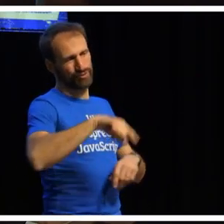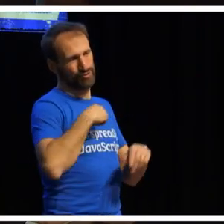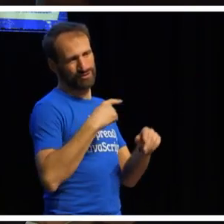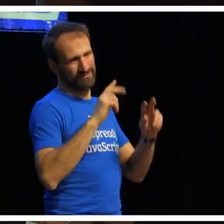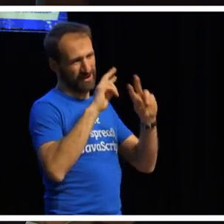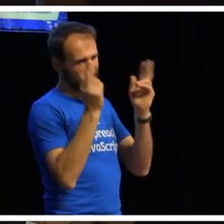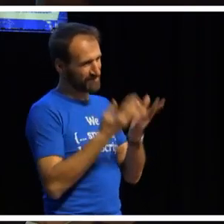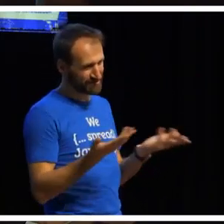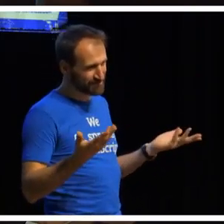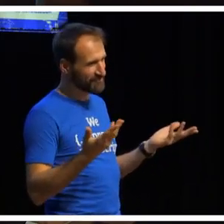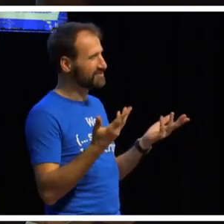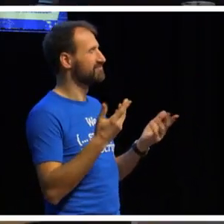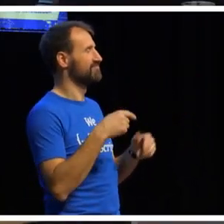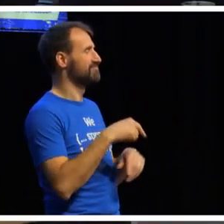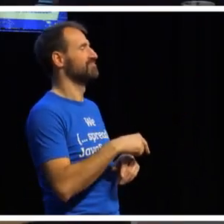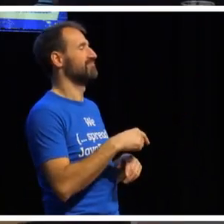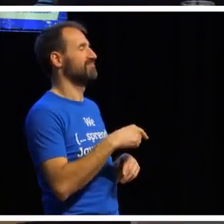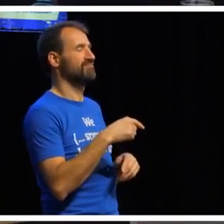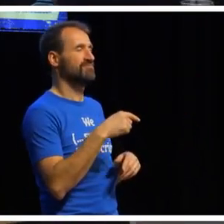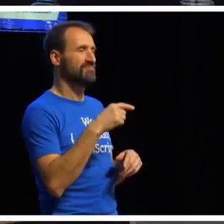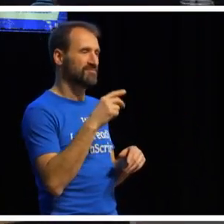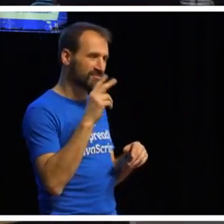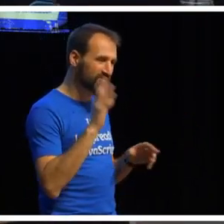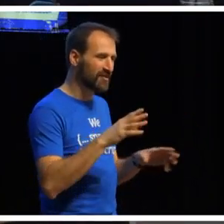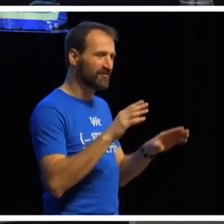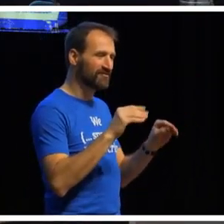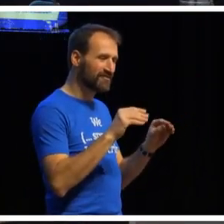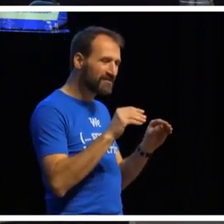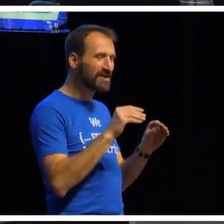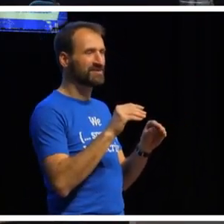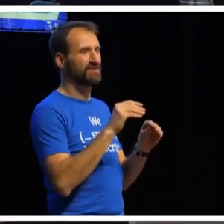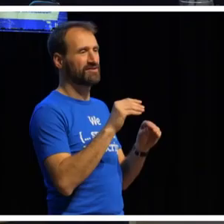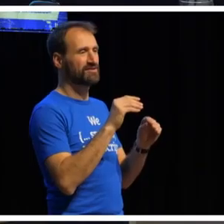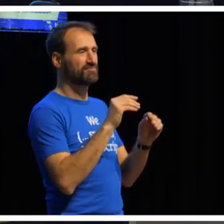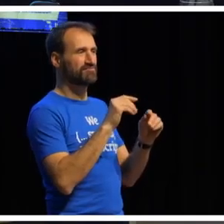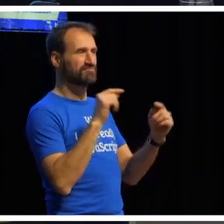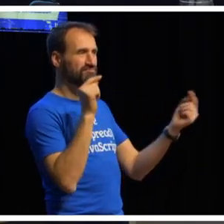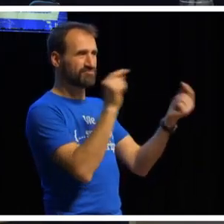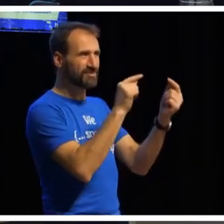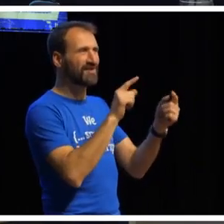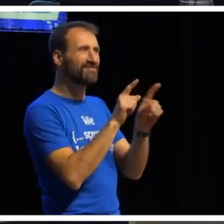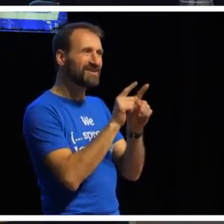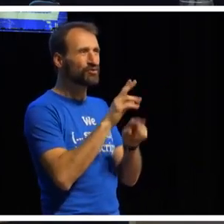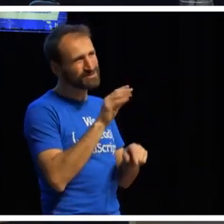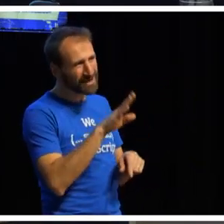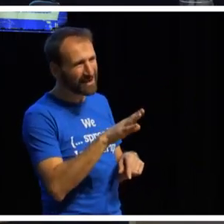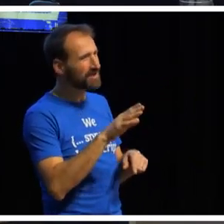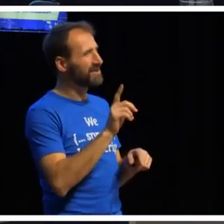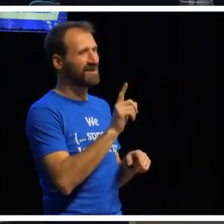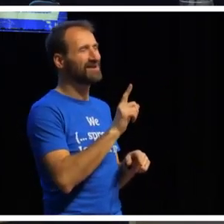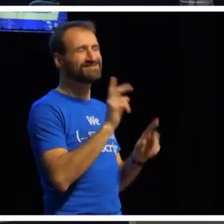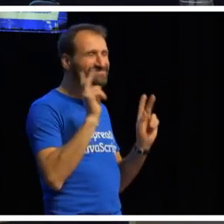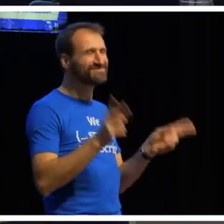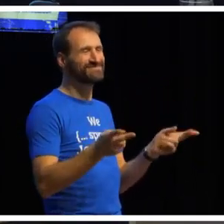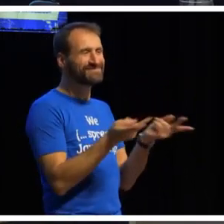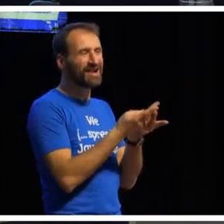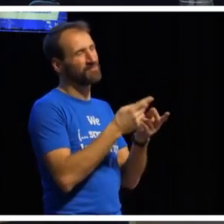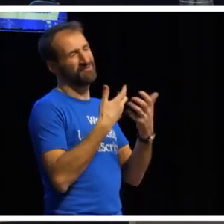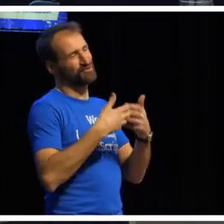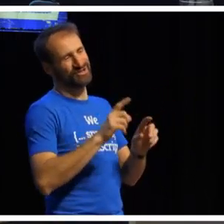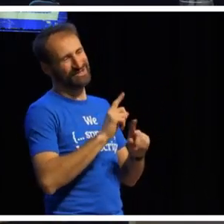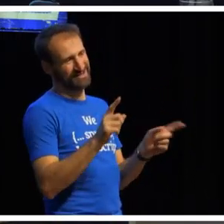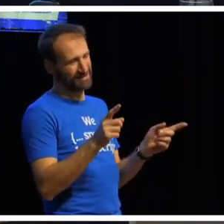it can share the same aerial, but it doesn't really work the same way, and it's a lot less complicated. So it's now in pretty